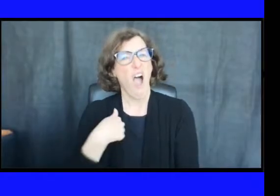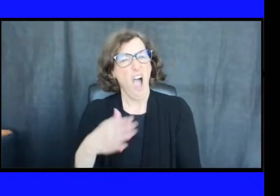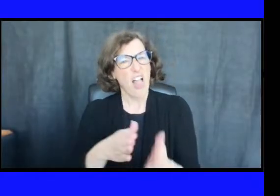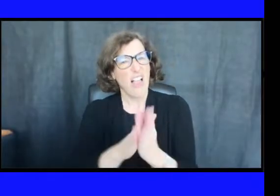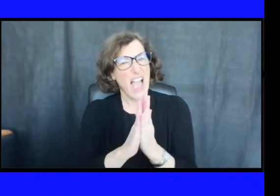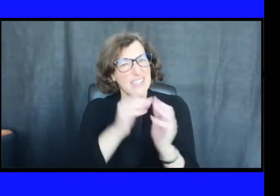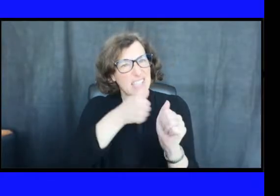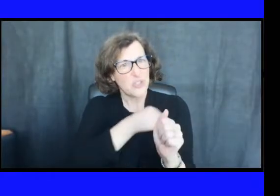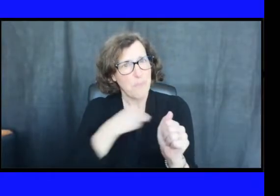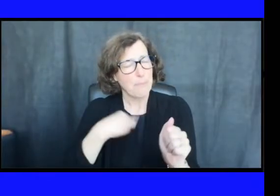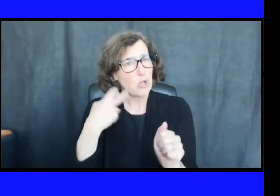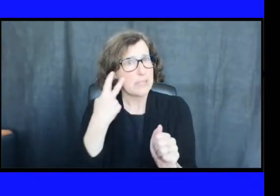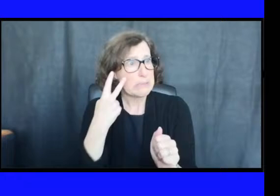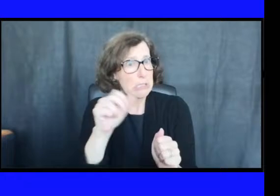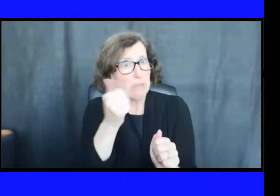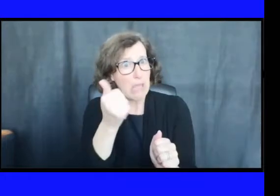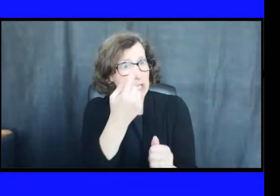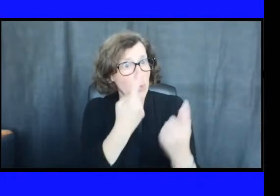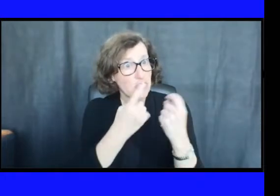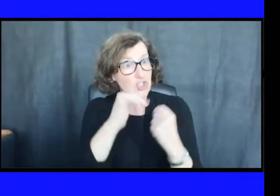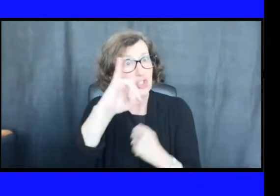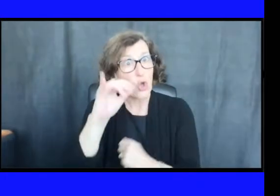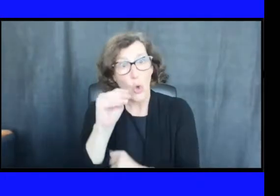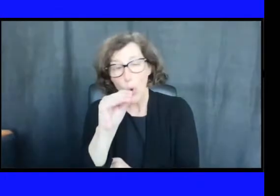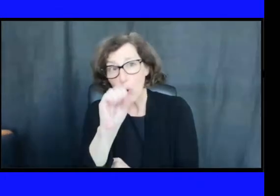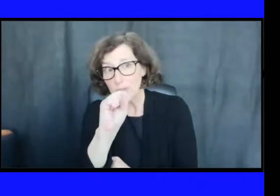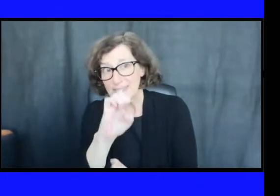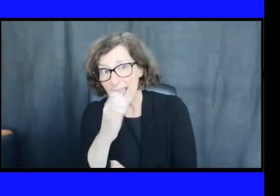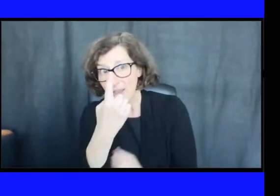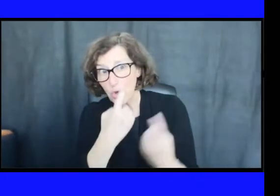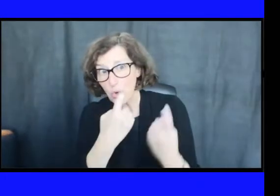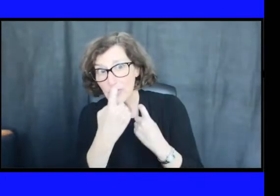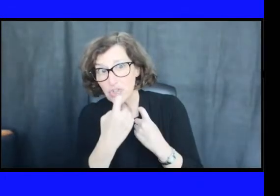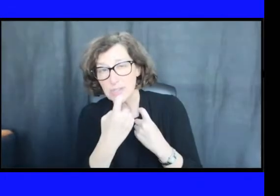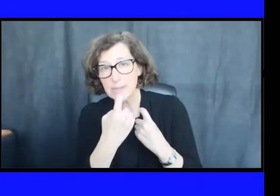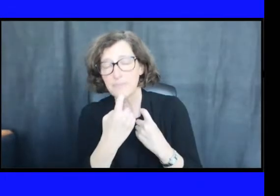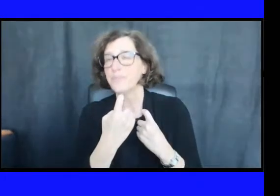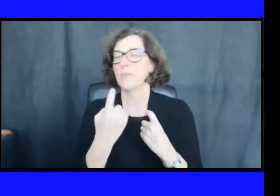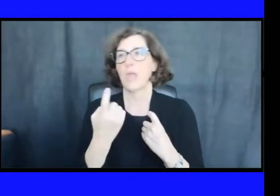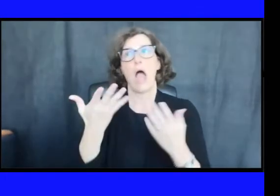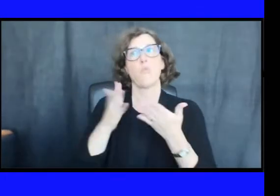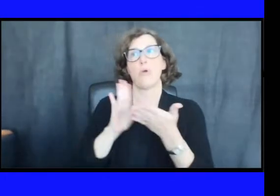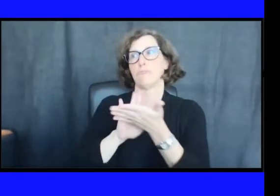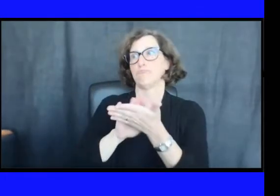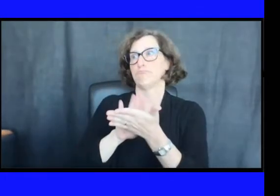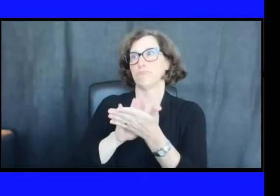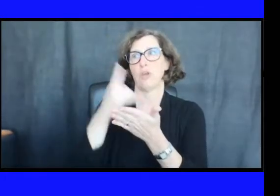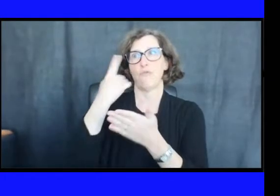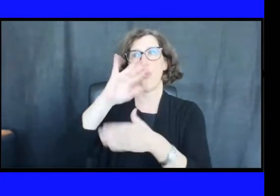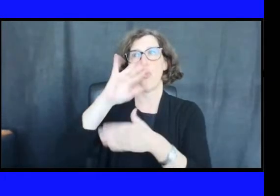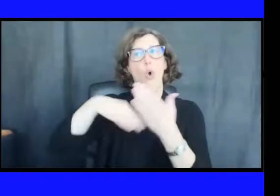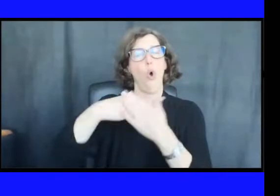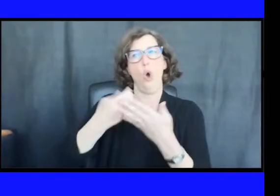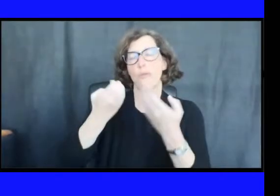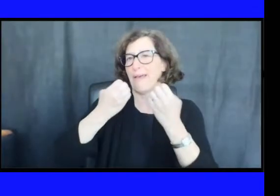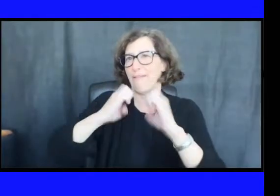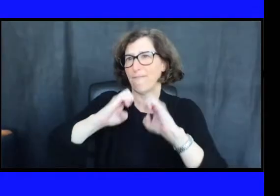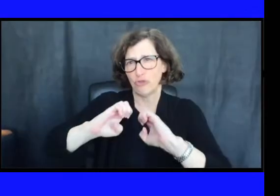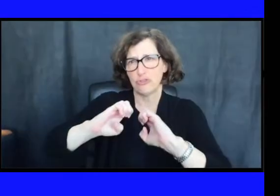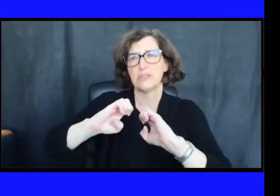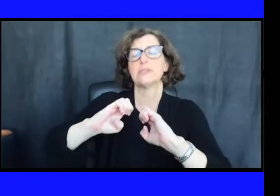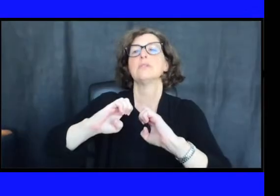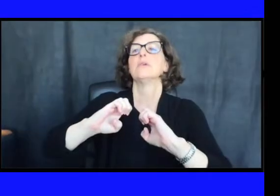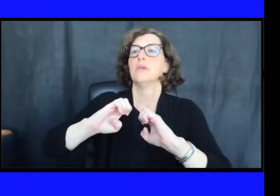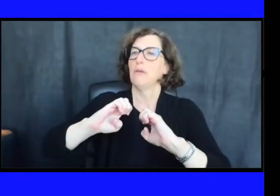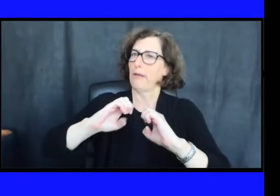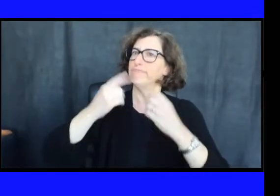I think you are muted, Dr. Katz. We cannot hear you. Thank you, Fenny. No, I'm just very proud of